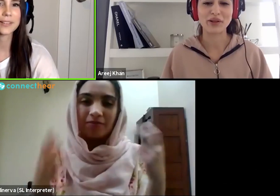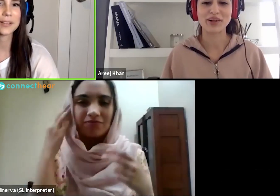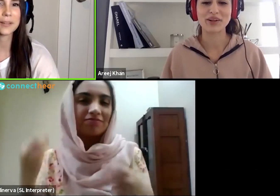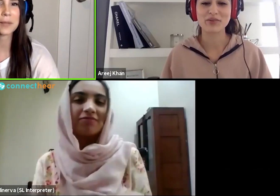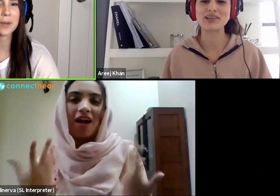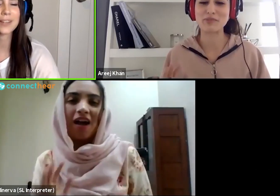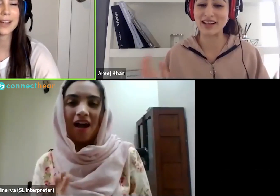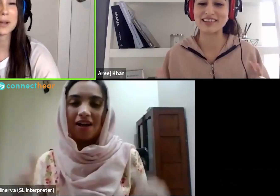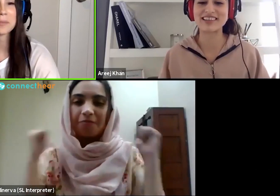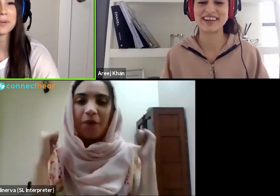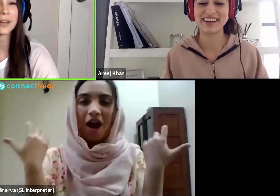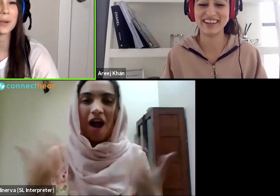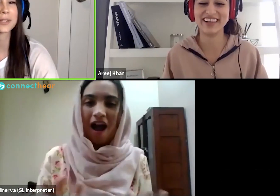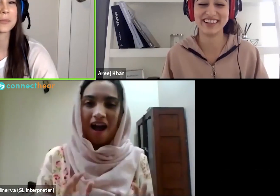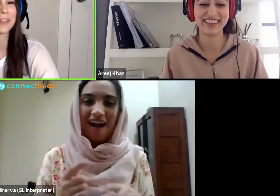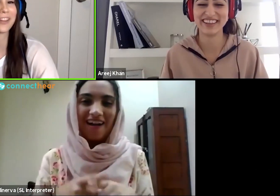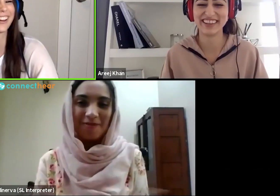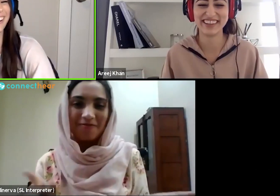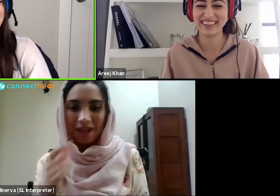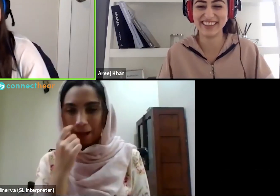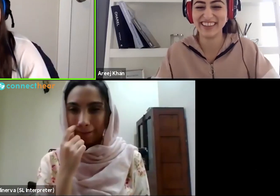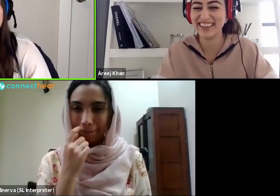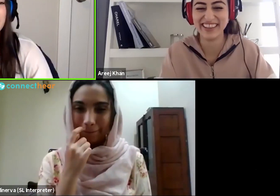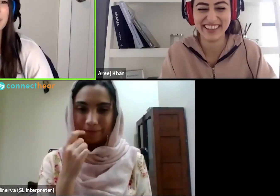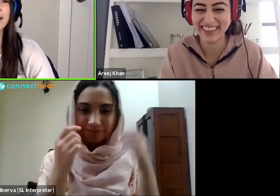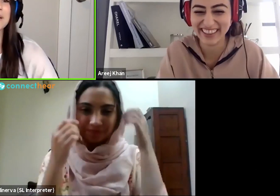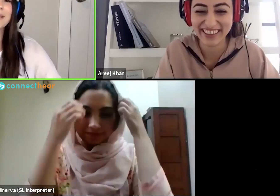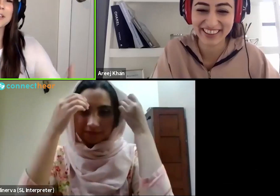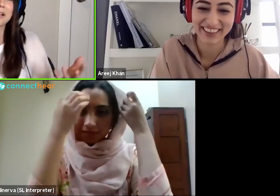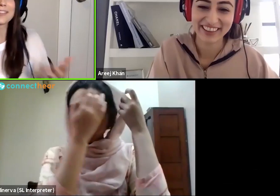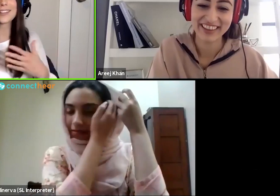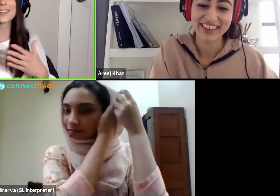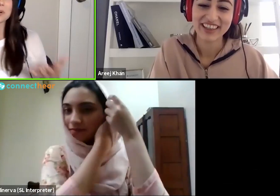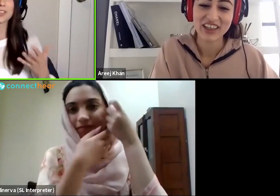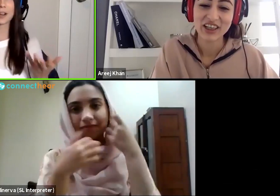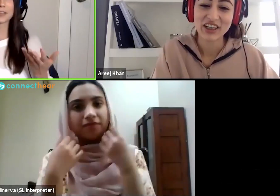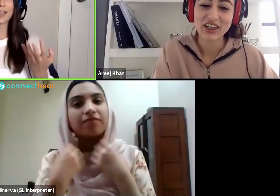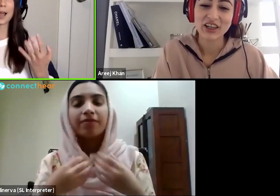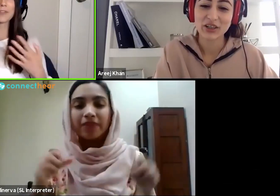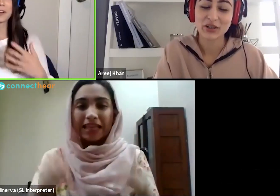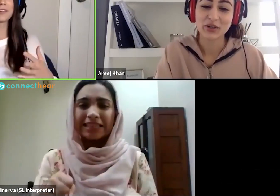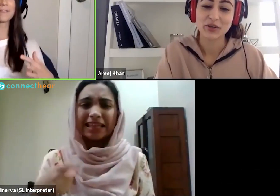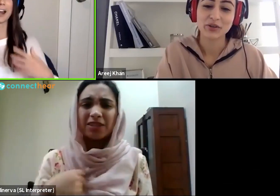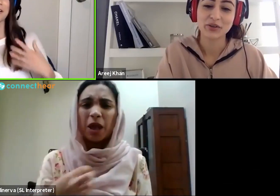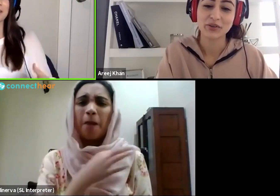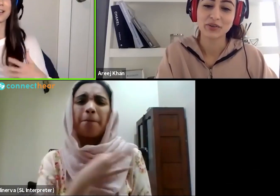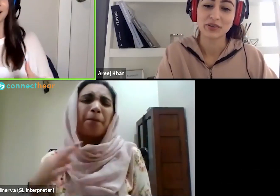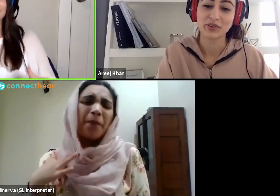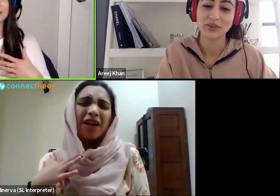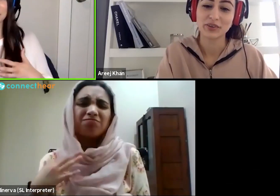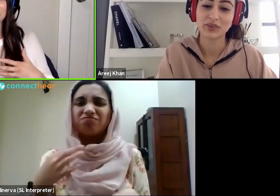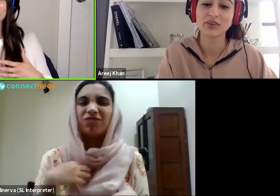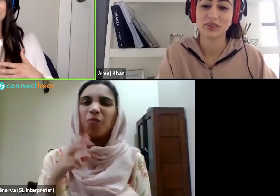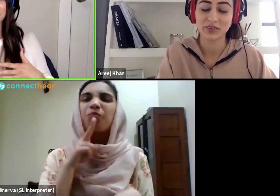depends. One time it wasn't the right thing. But yeah, I think it's a personality thing. I'm a very fiery,